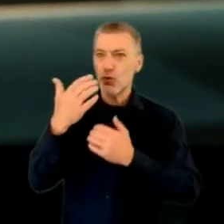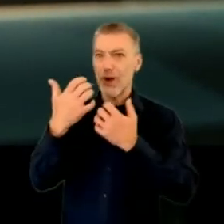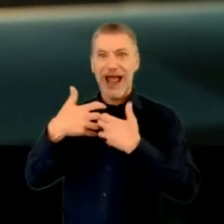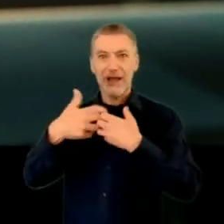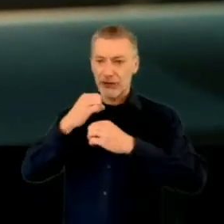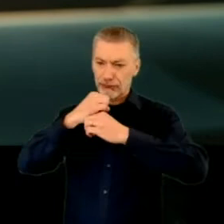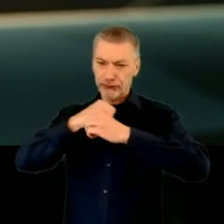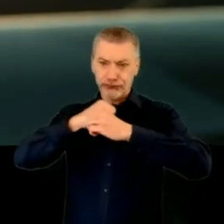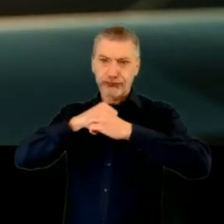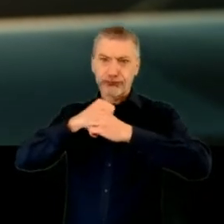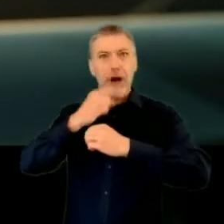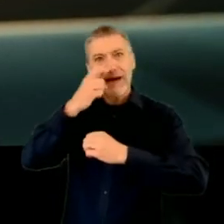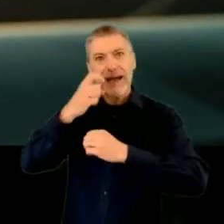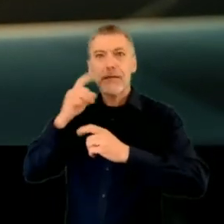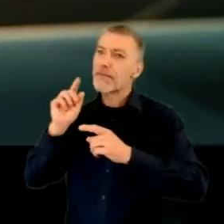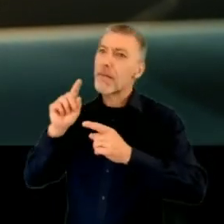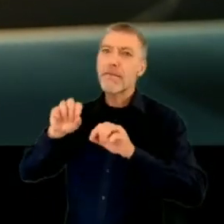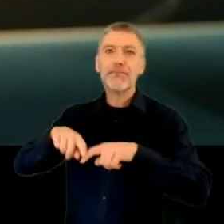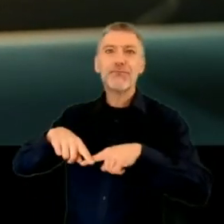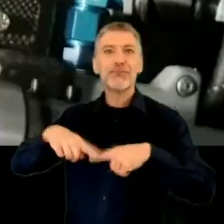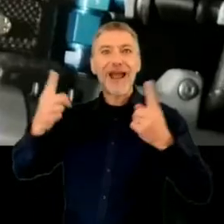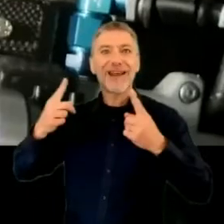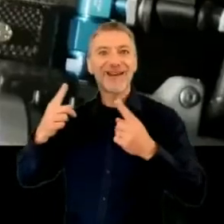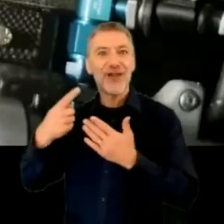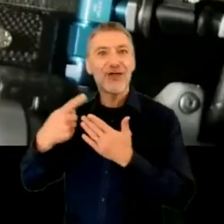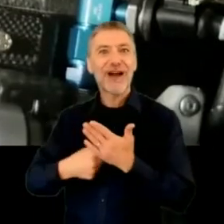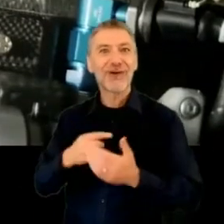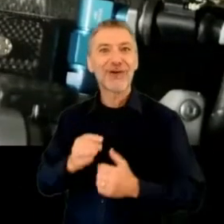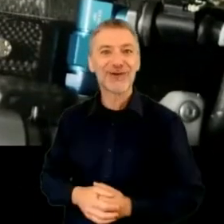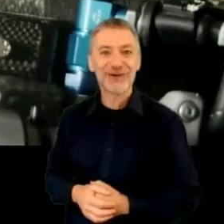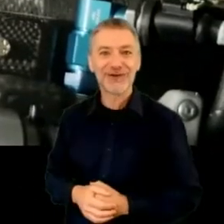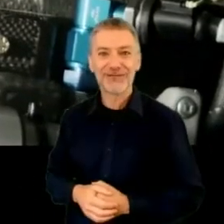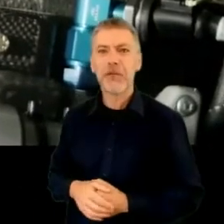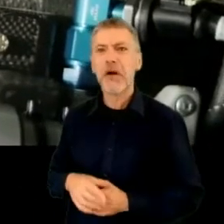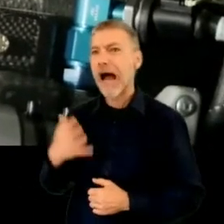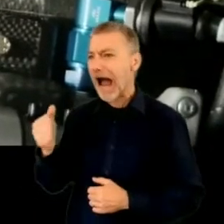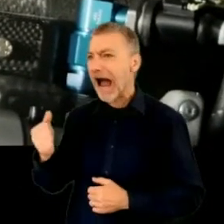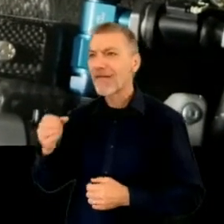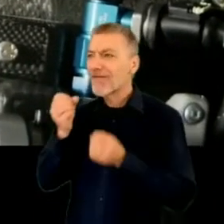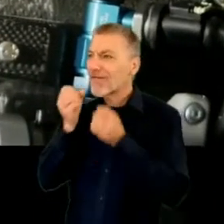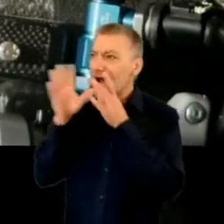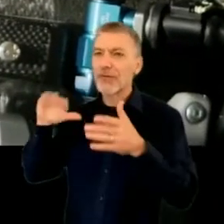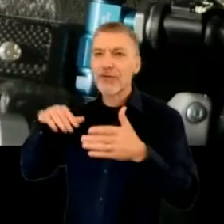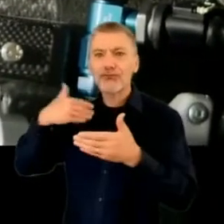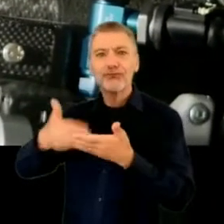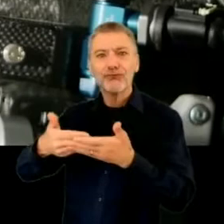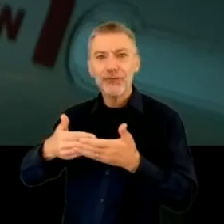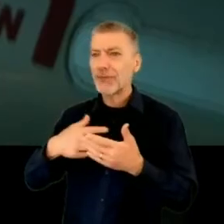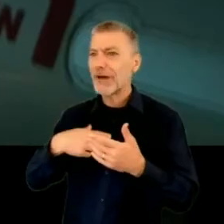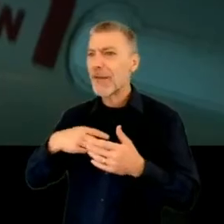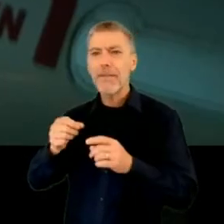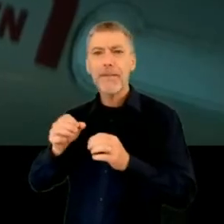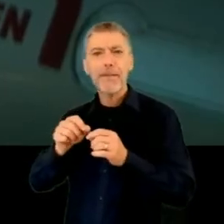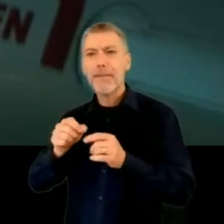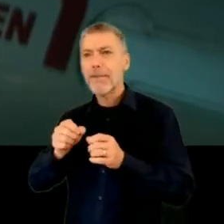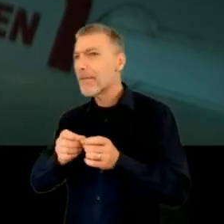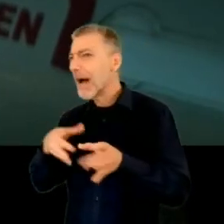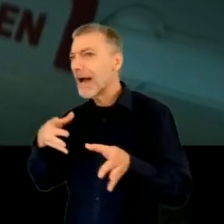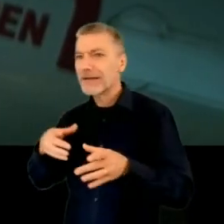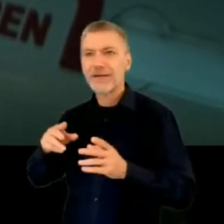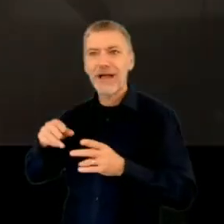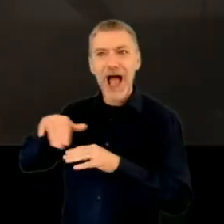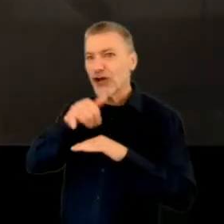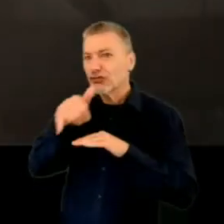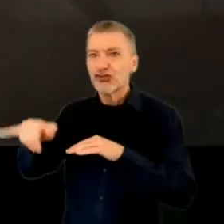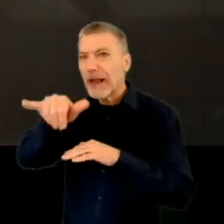Rolls-Royce bring centuries worth of aviation excellence, and combining that with Electriflight's pace, agility, hopefully this will be sort of one of the first aircraft